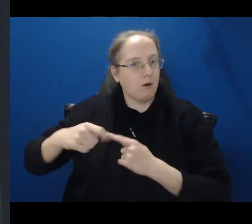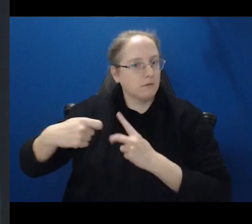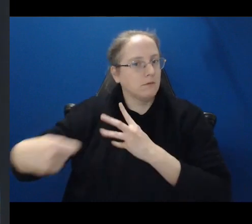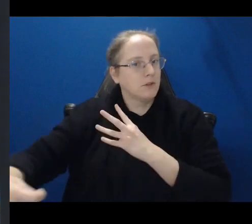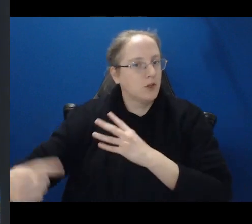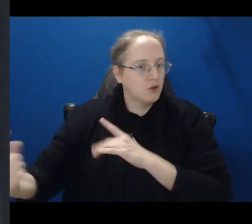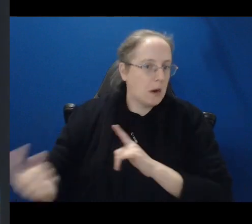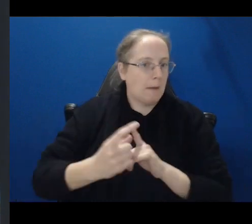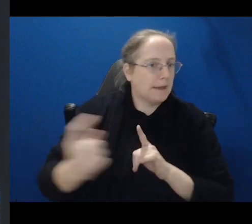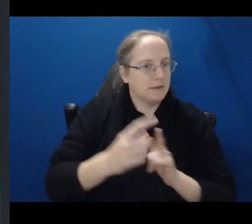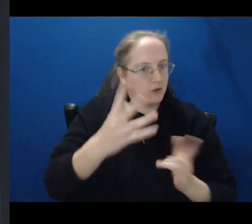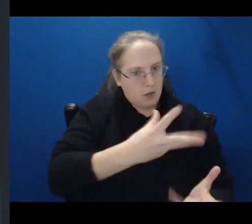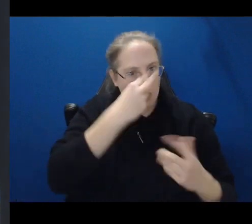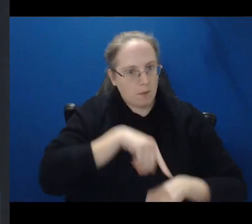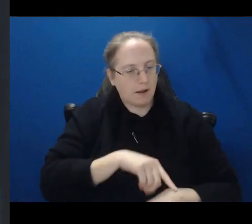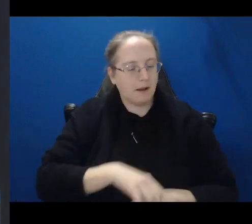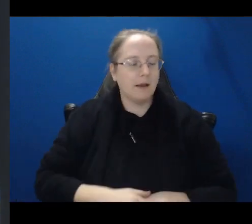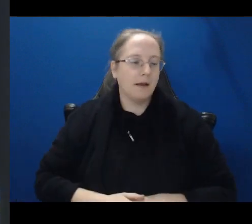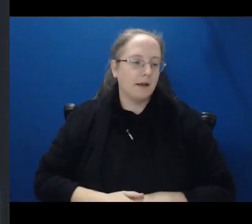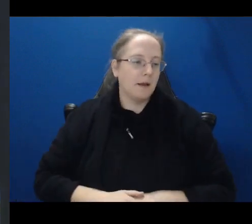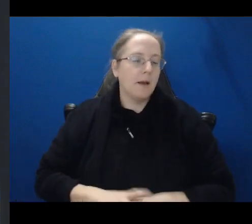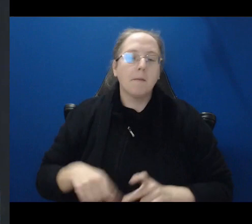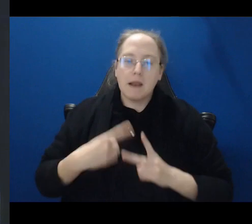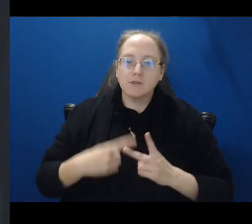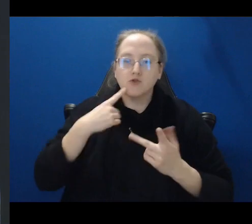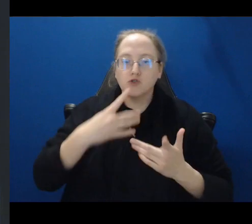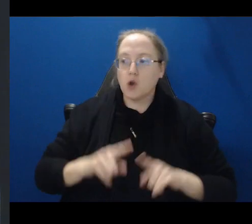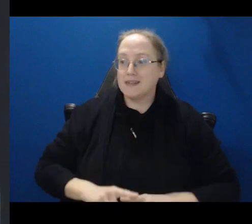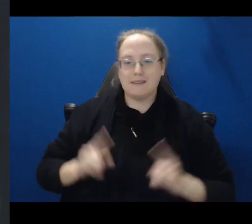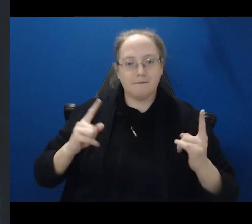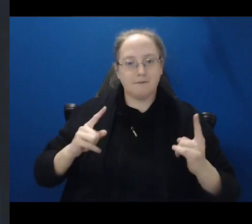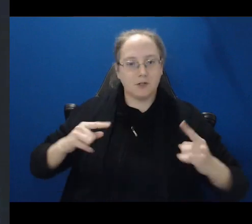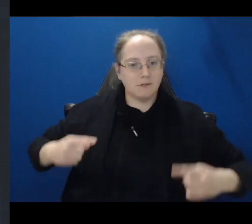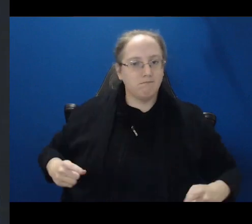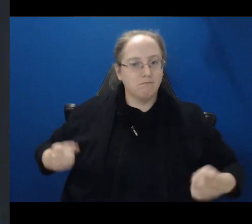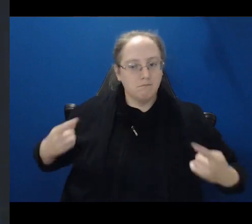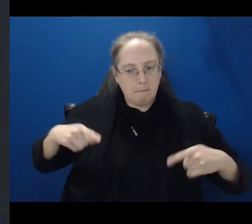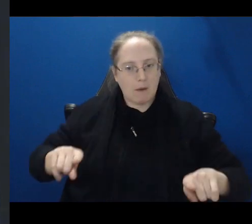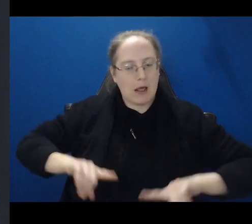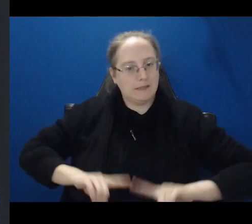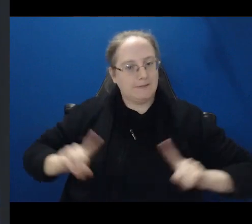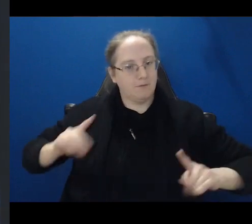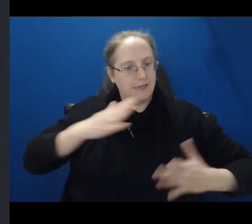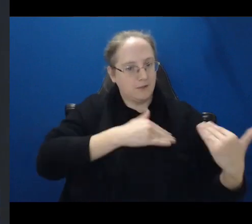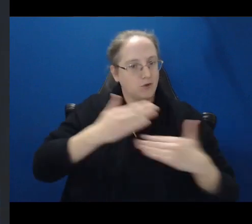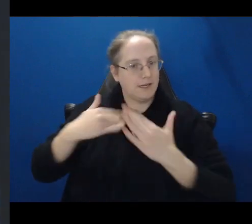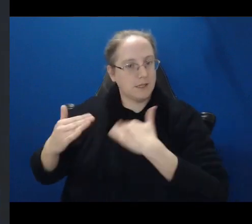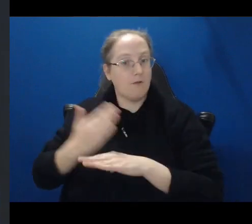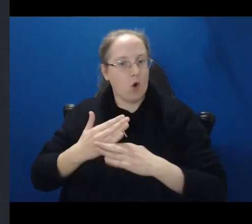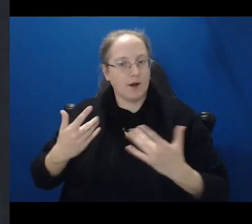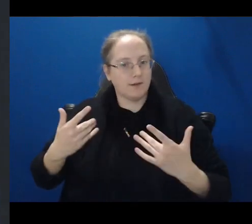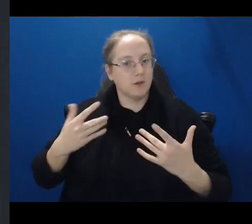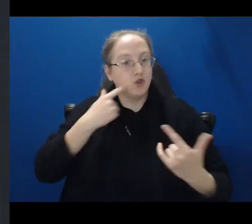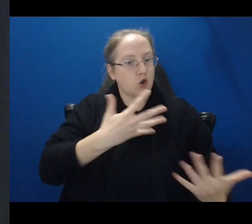have disparate histories of work vying together. And I hope that, I think as we said